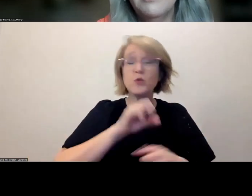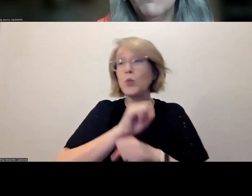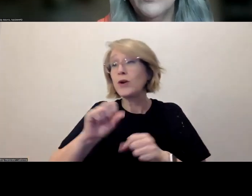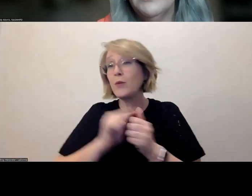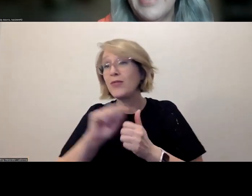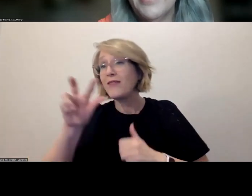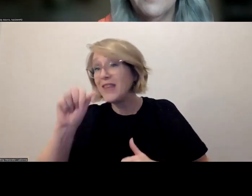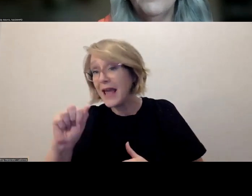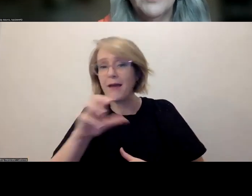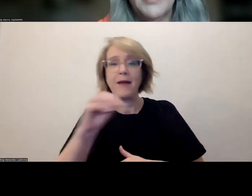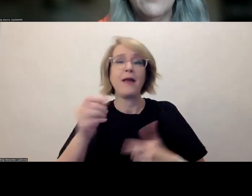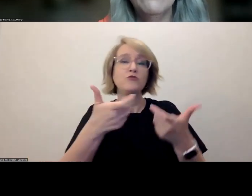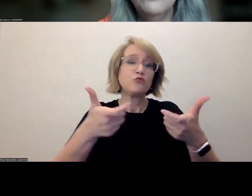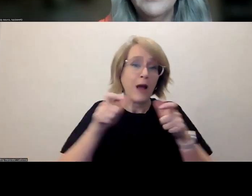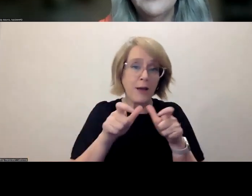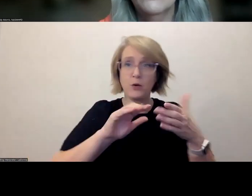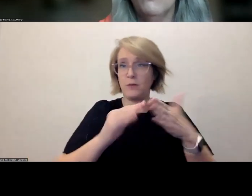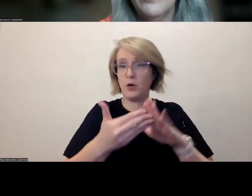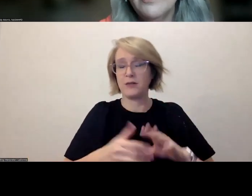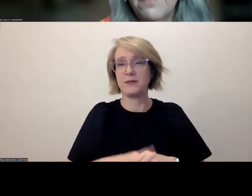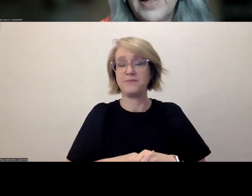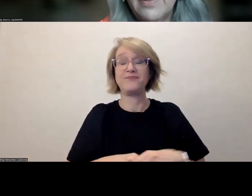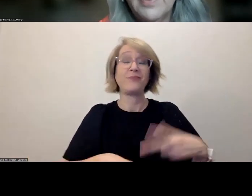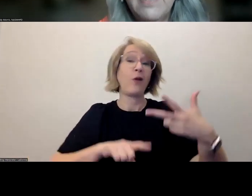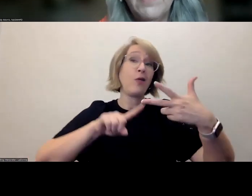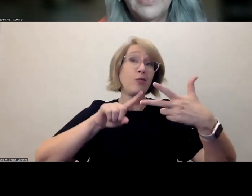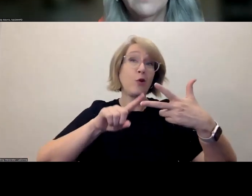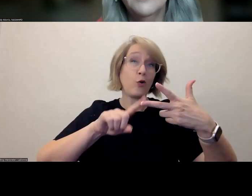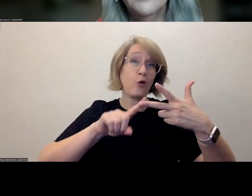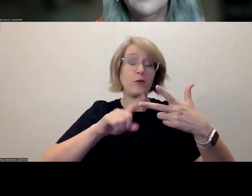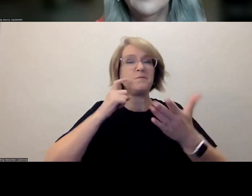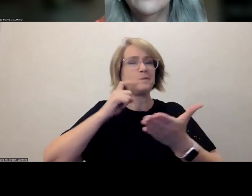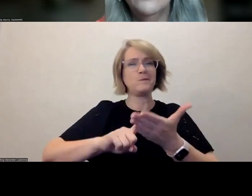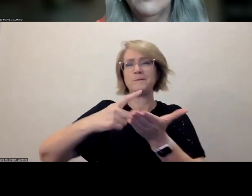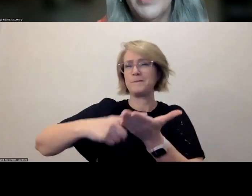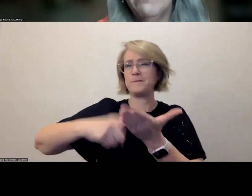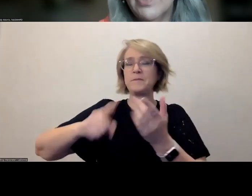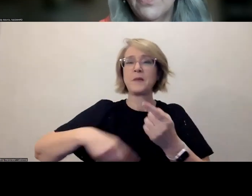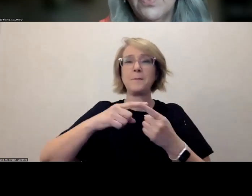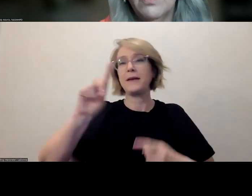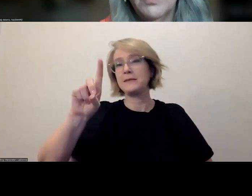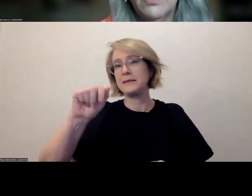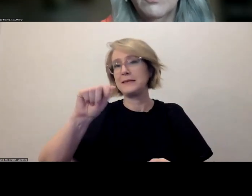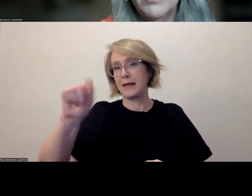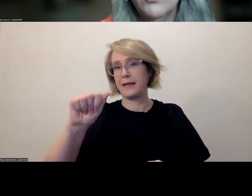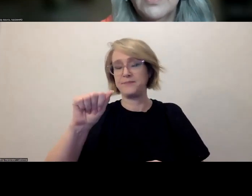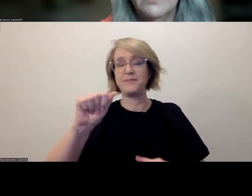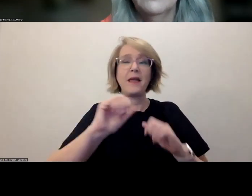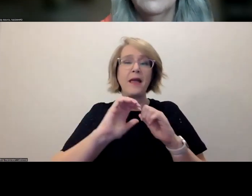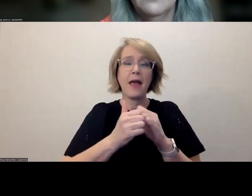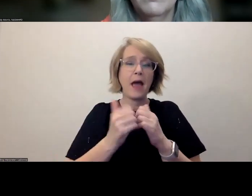third theme was data. How do we quantify the savings to the behavioral health system, to the